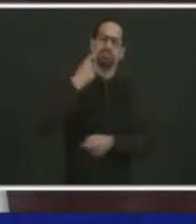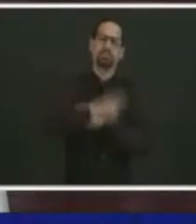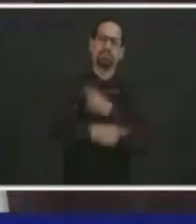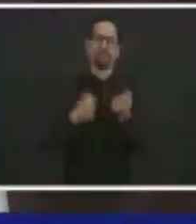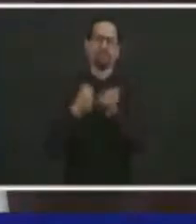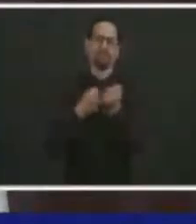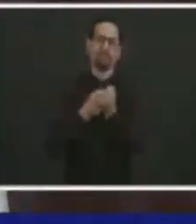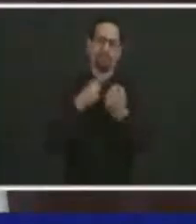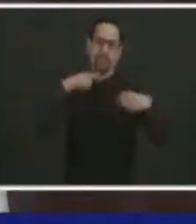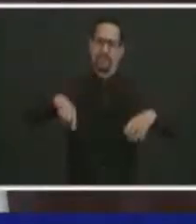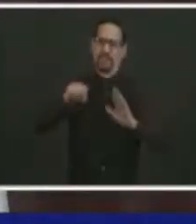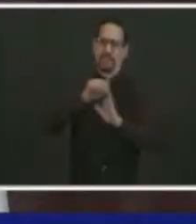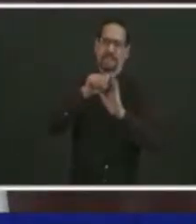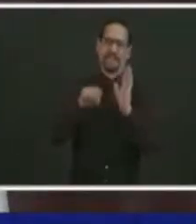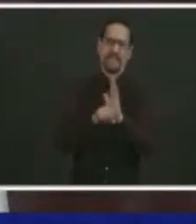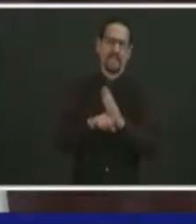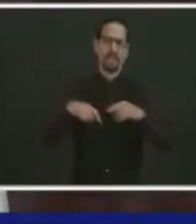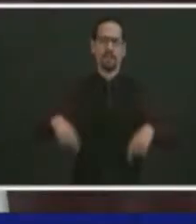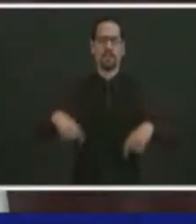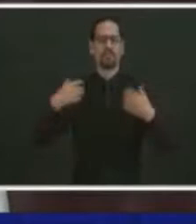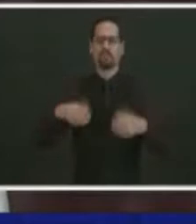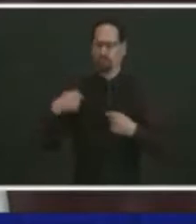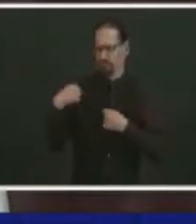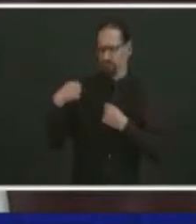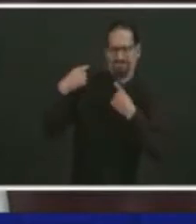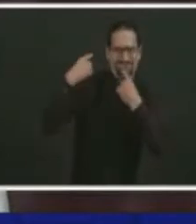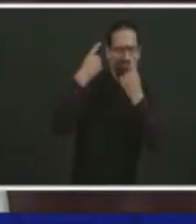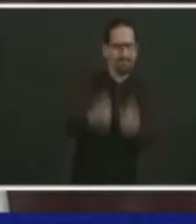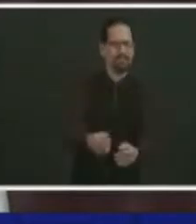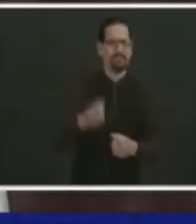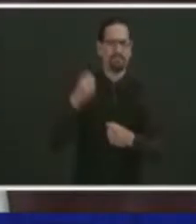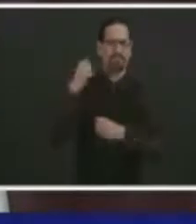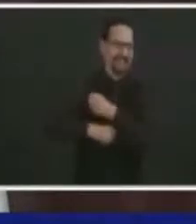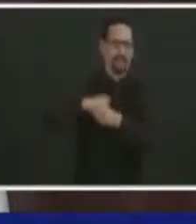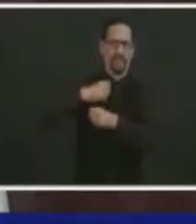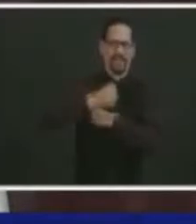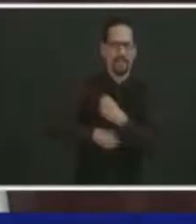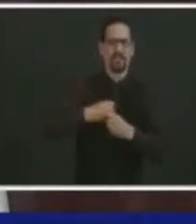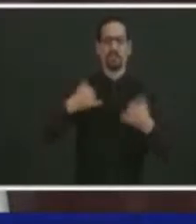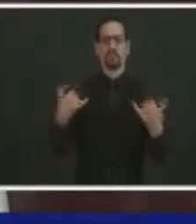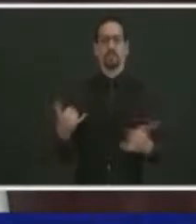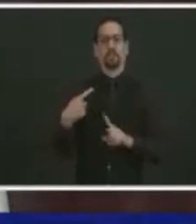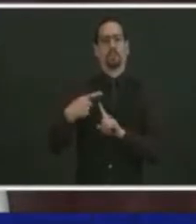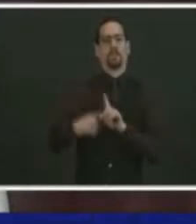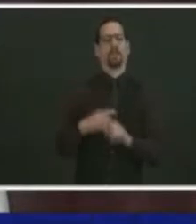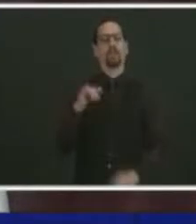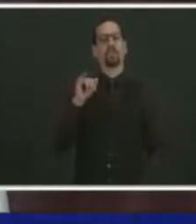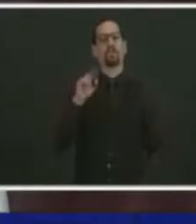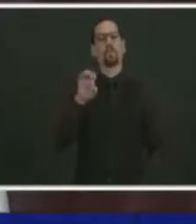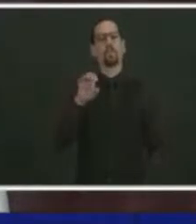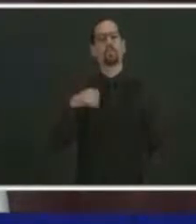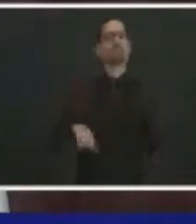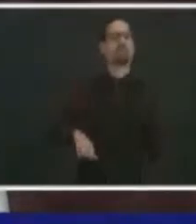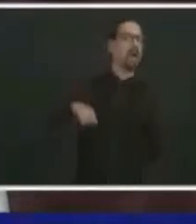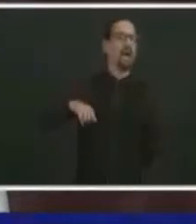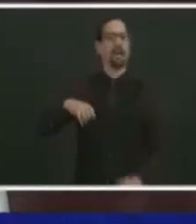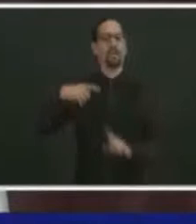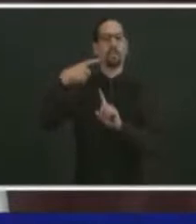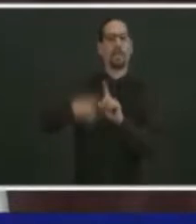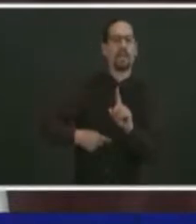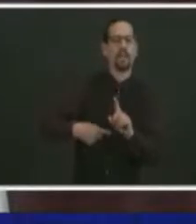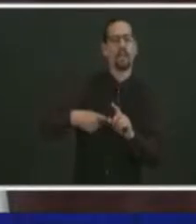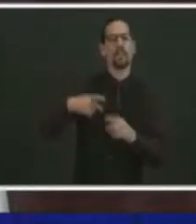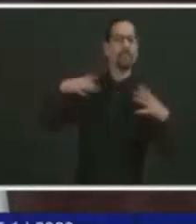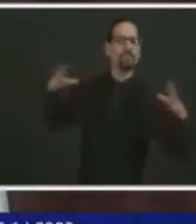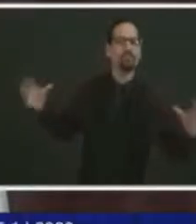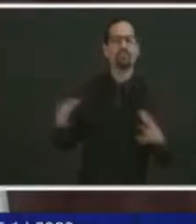years. And this month, June, Pride Month, is a month for us to pause and recognize these contributions, and each of us to